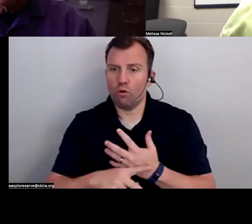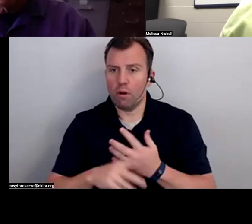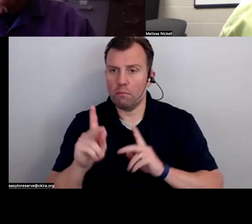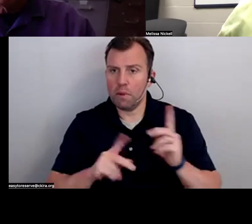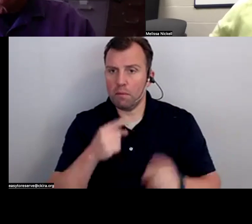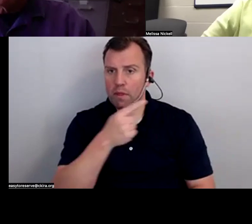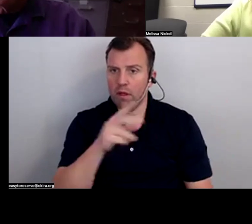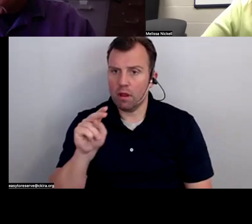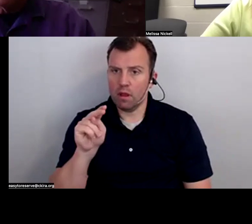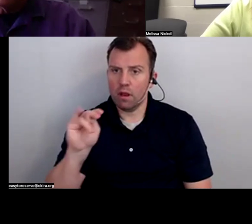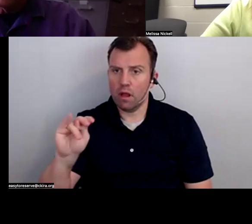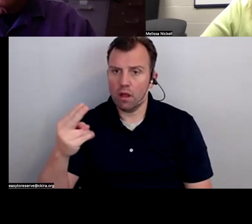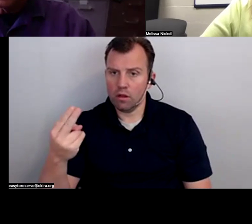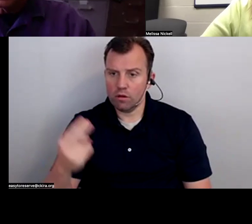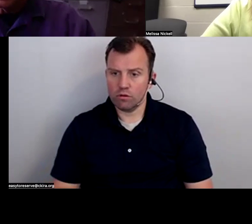NIH.